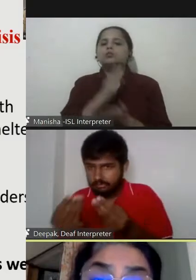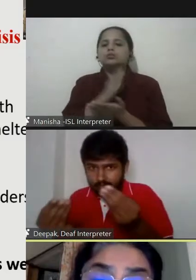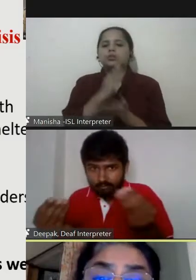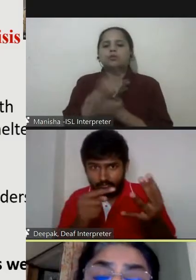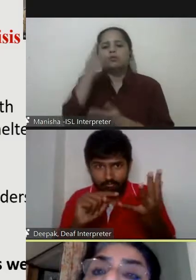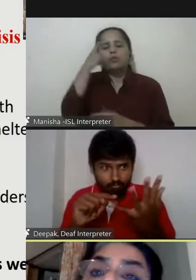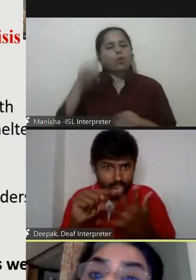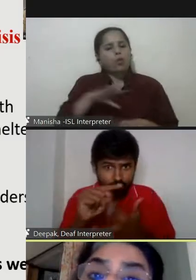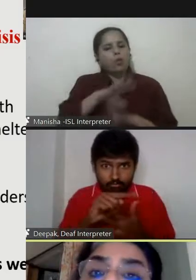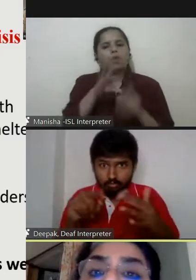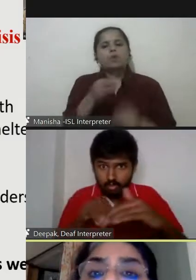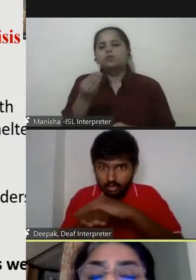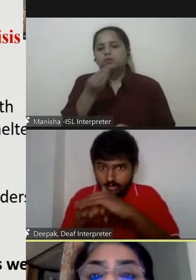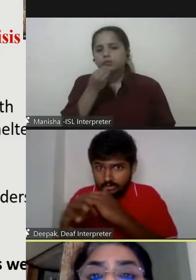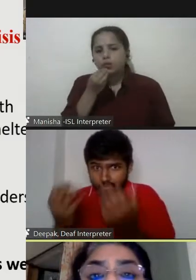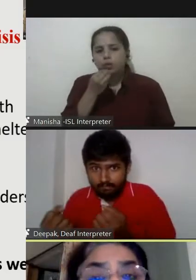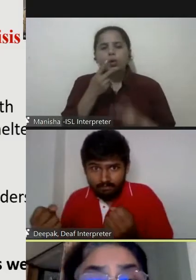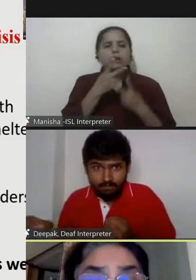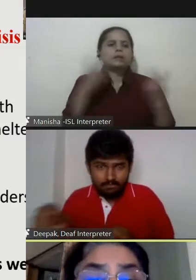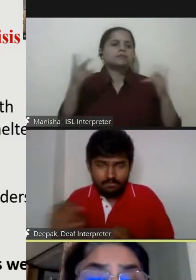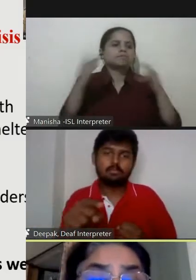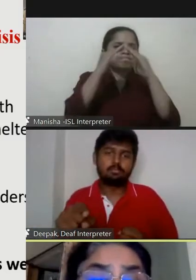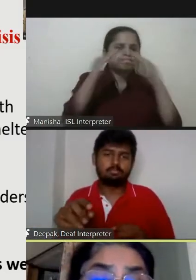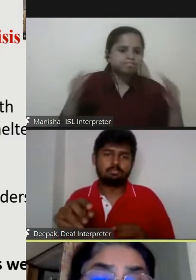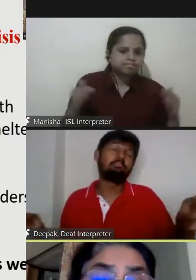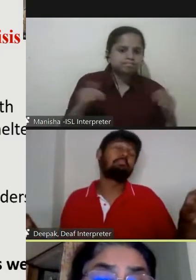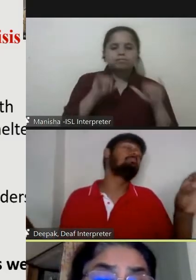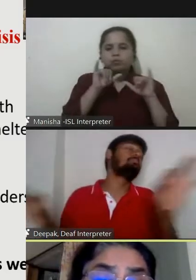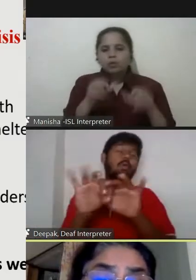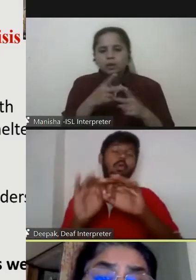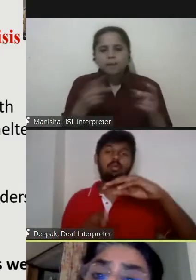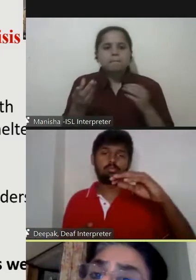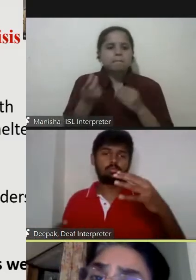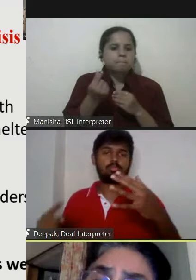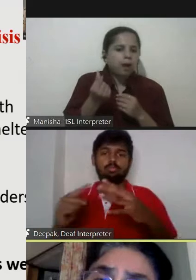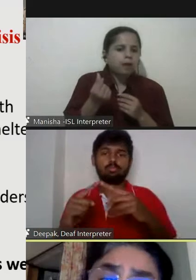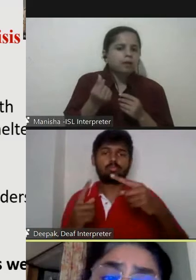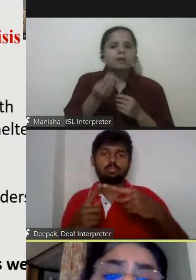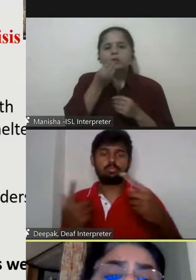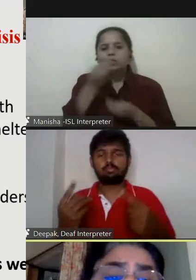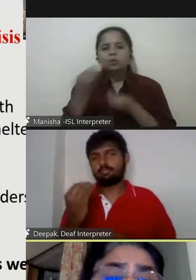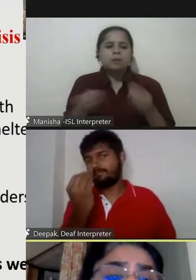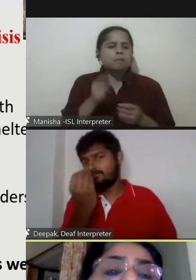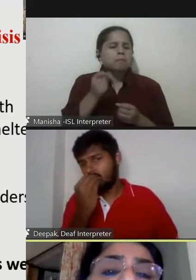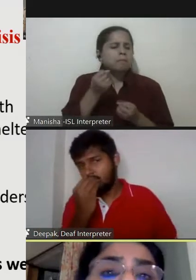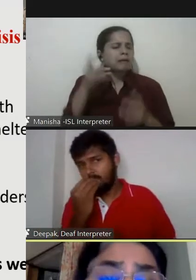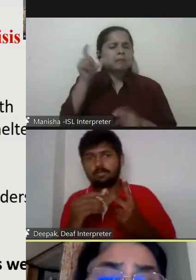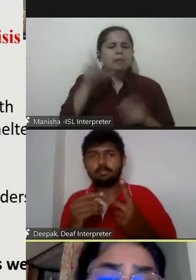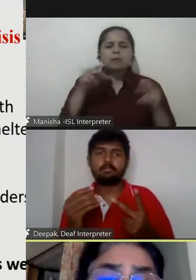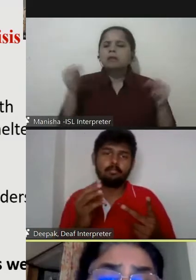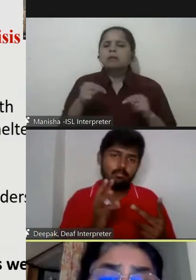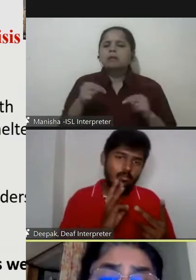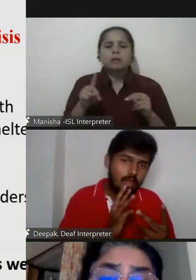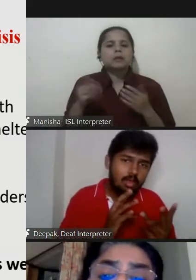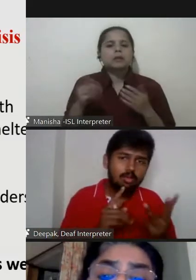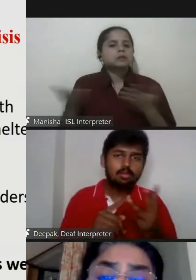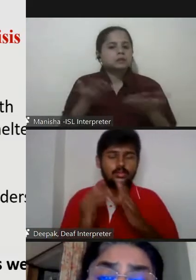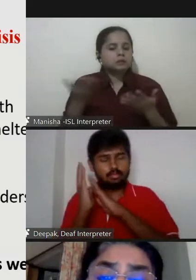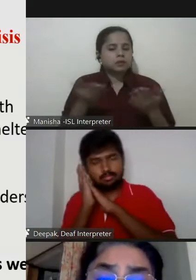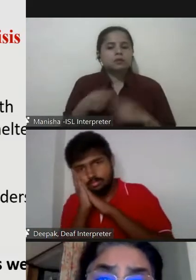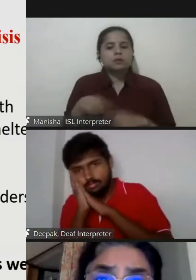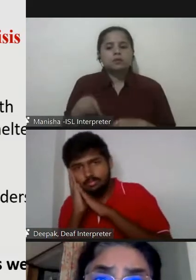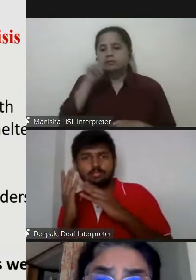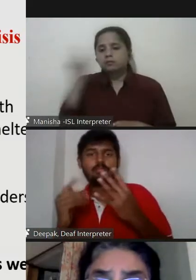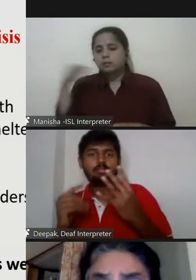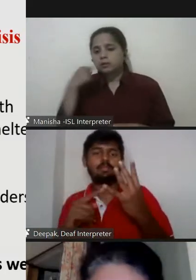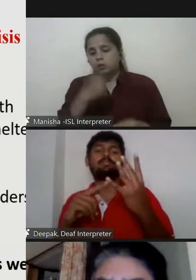food, shelter, medication that many people needed. The services also continued Radhika ji, you have a therapy,